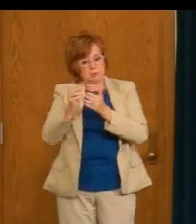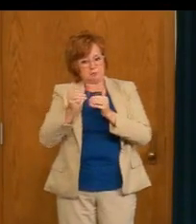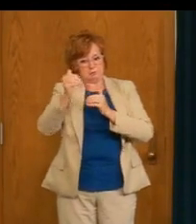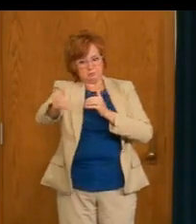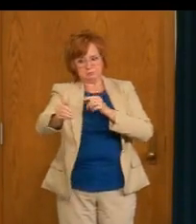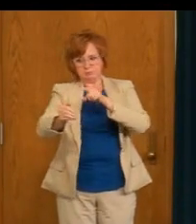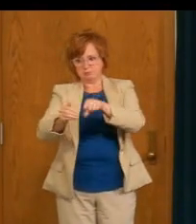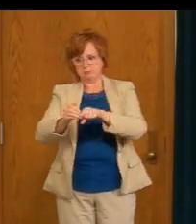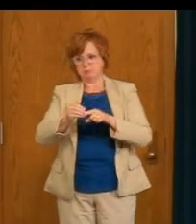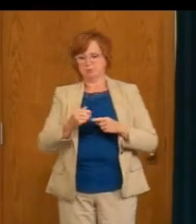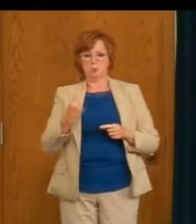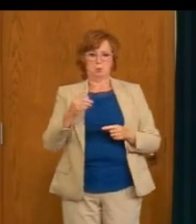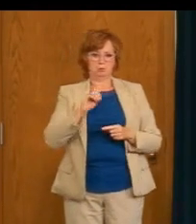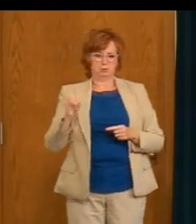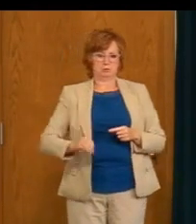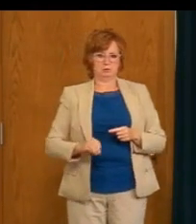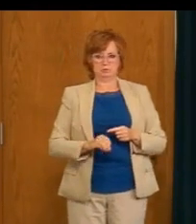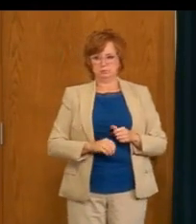first dose,